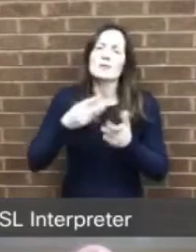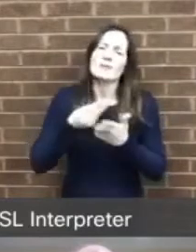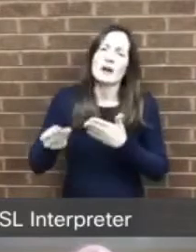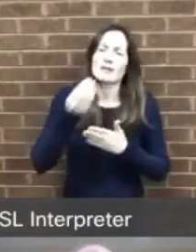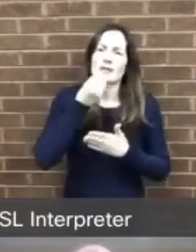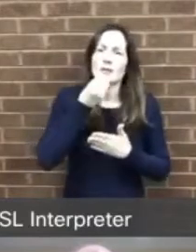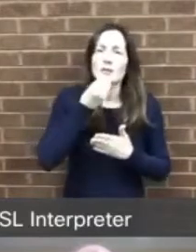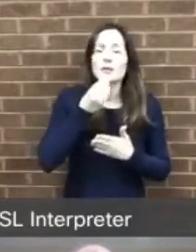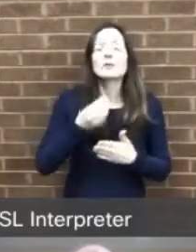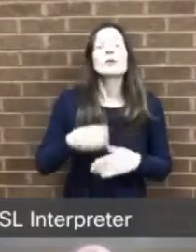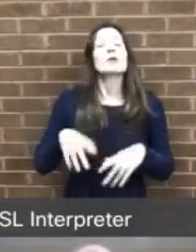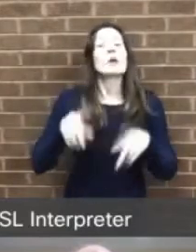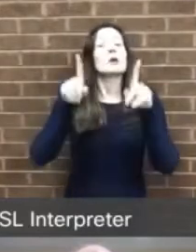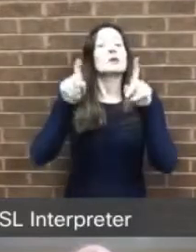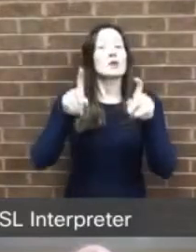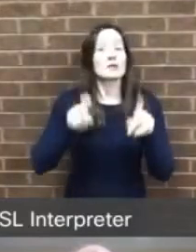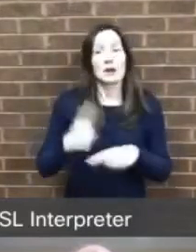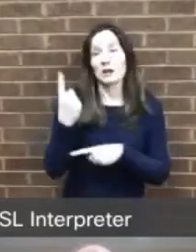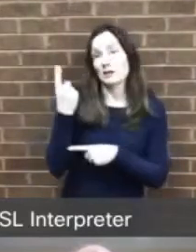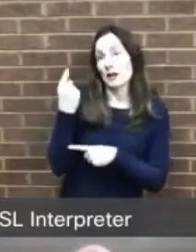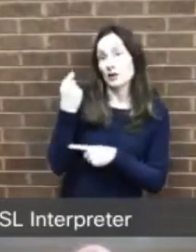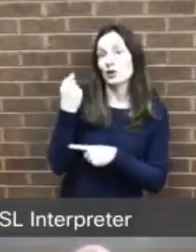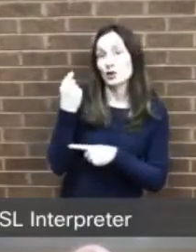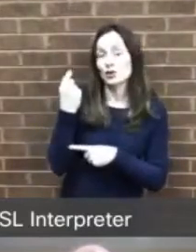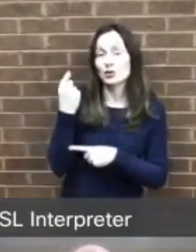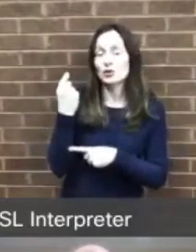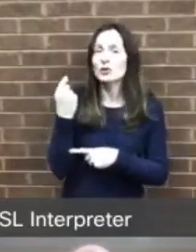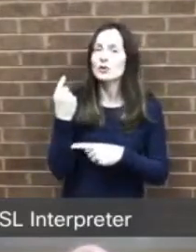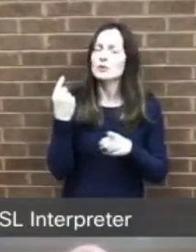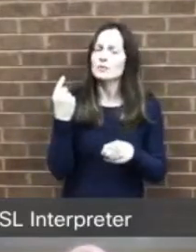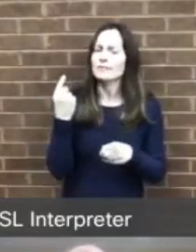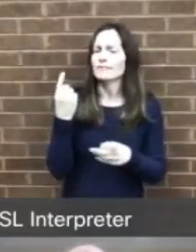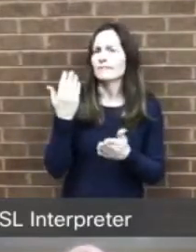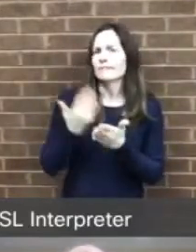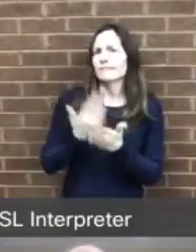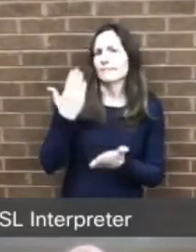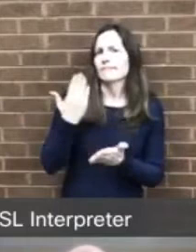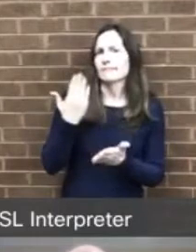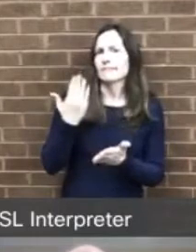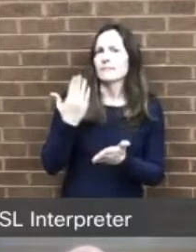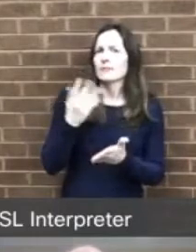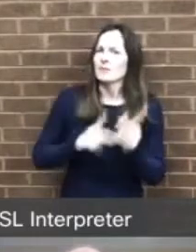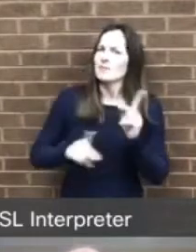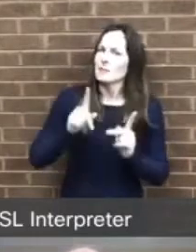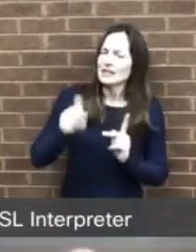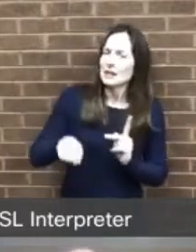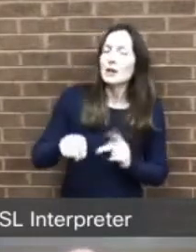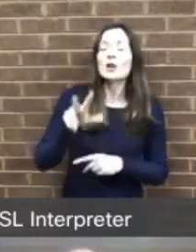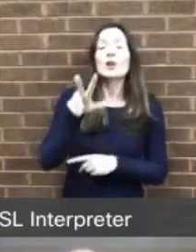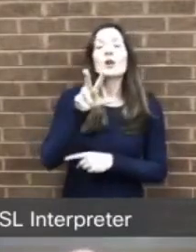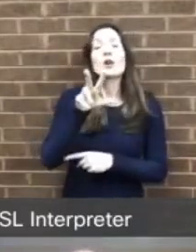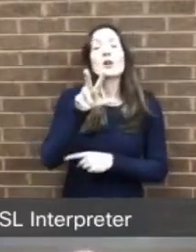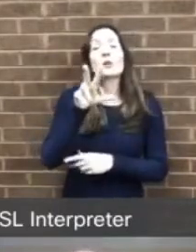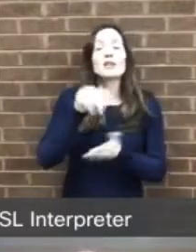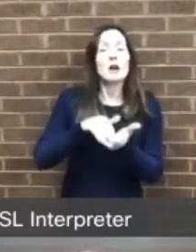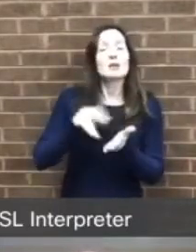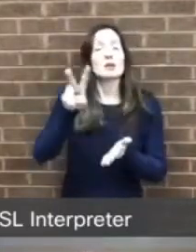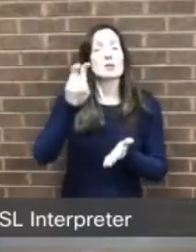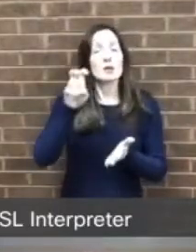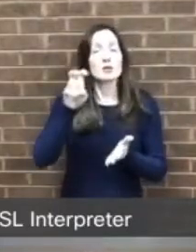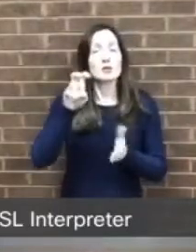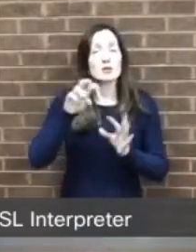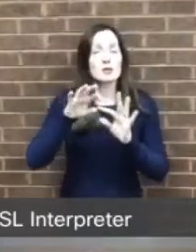the pandemic, points to the real needs the Federation meets. 3,200 households aren't confident in their ability to